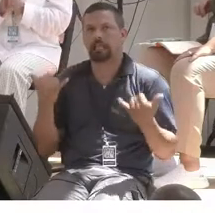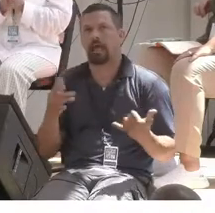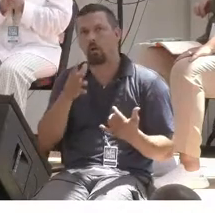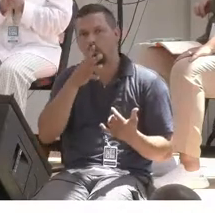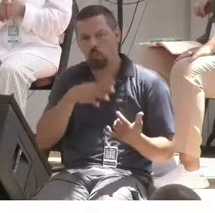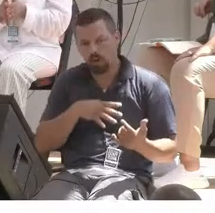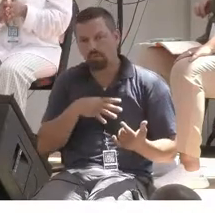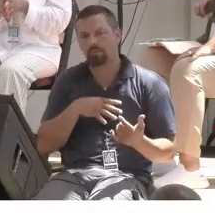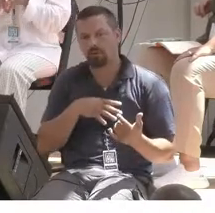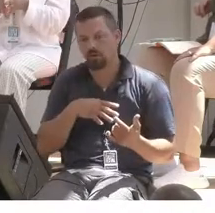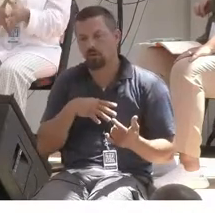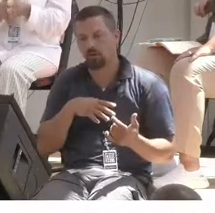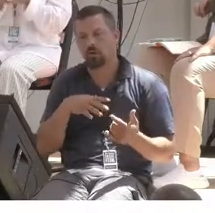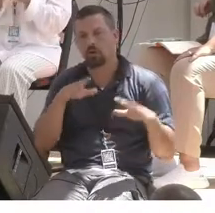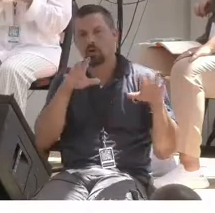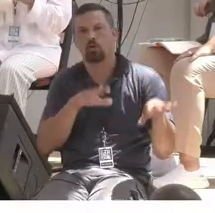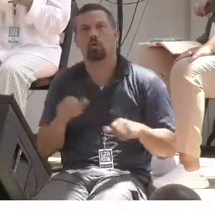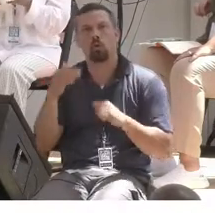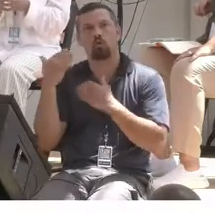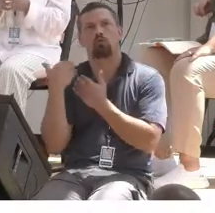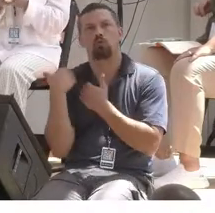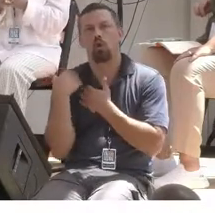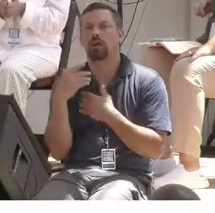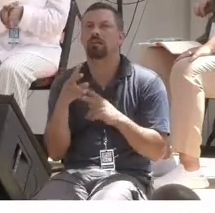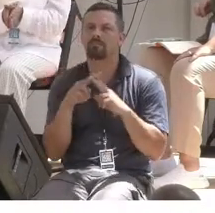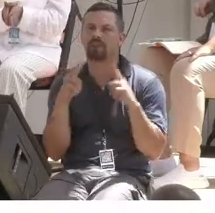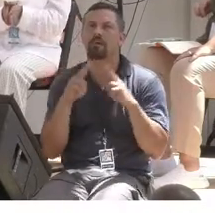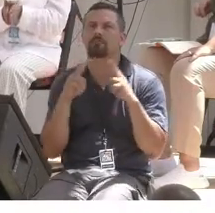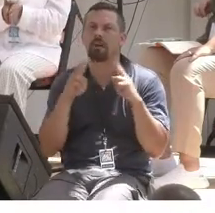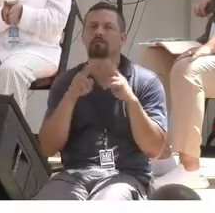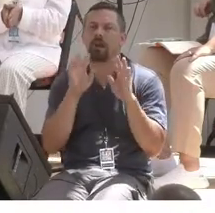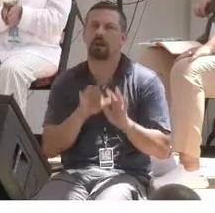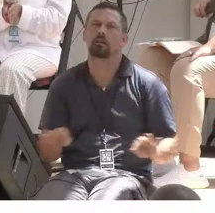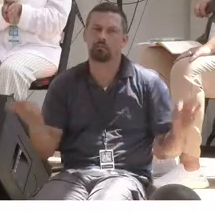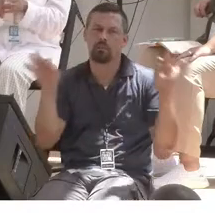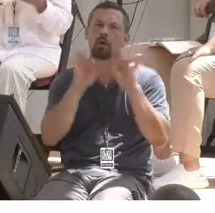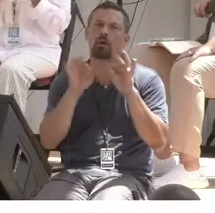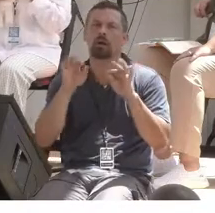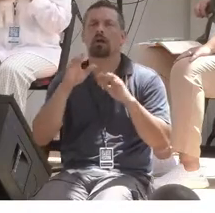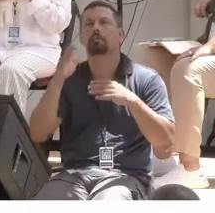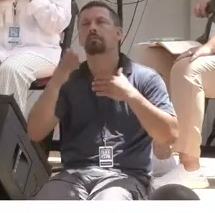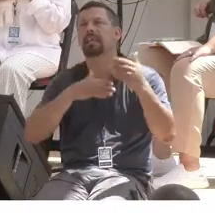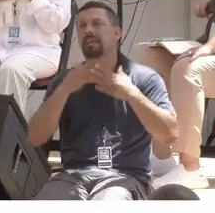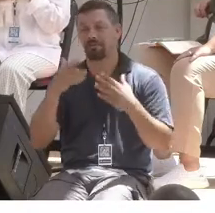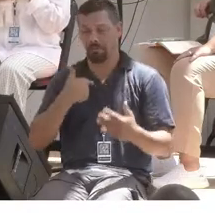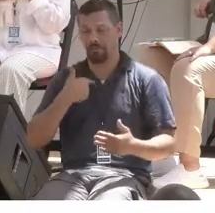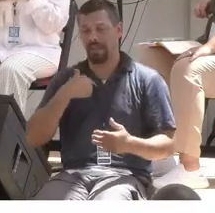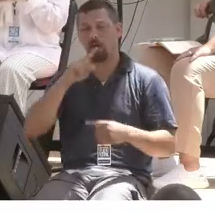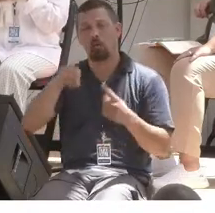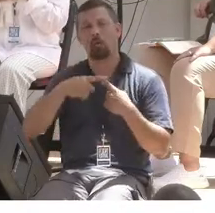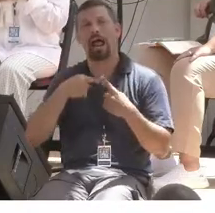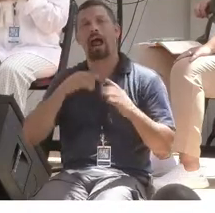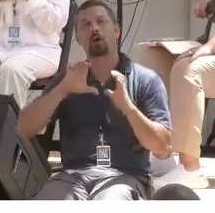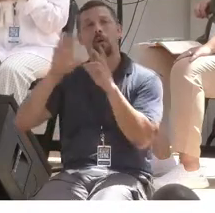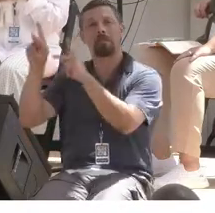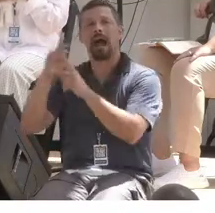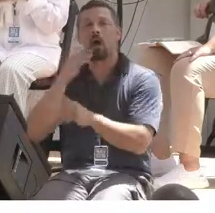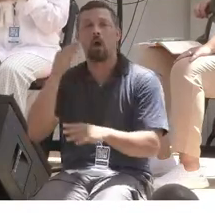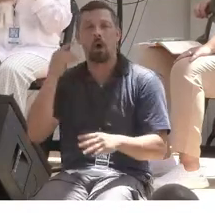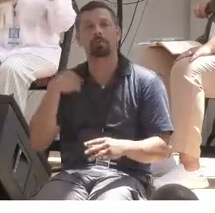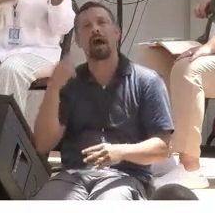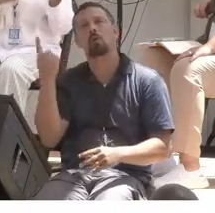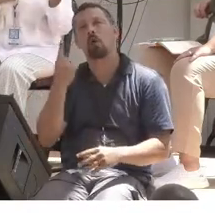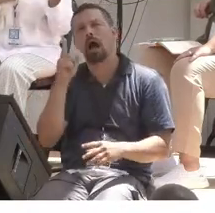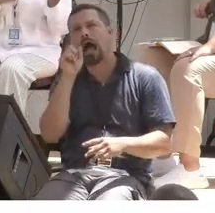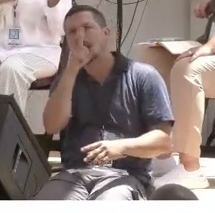woman part is so, the woman role is very important. And even myself, when I go back home, I will always ask